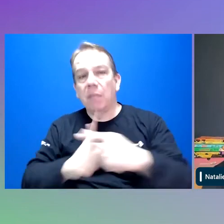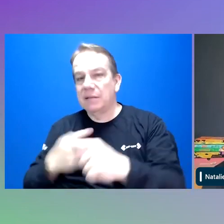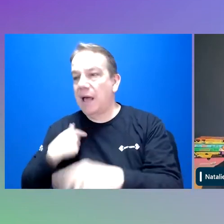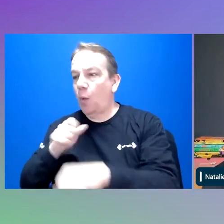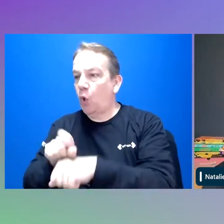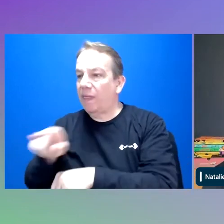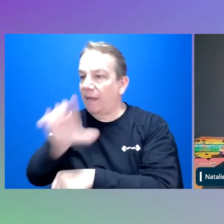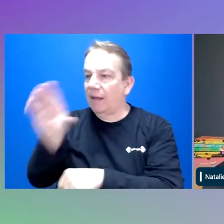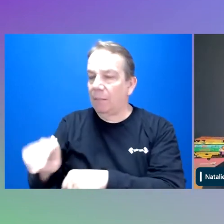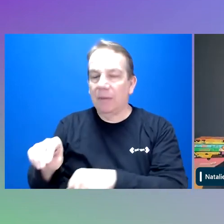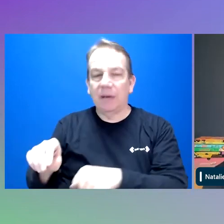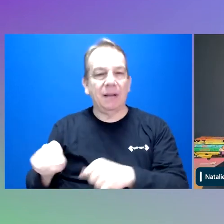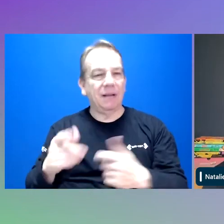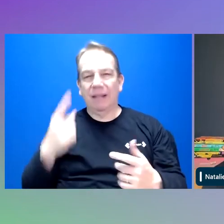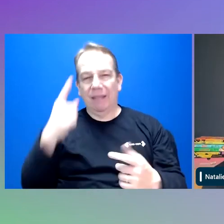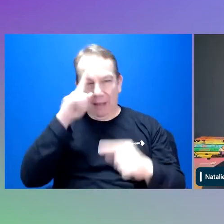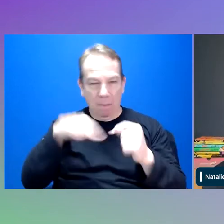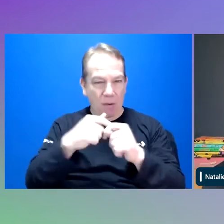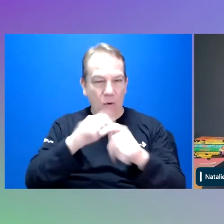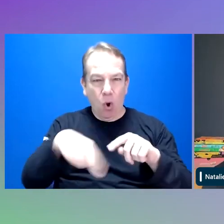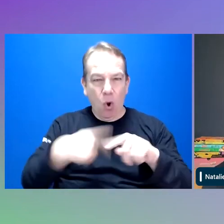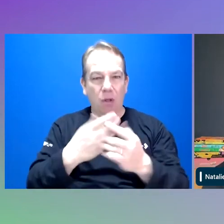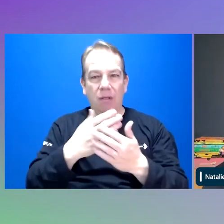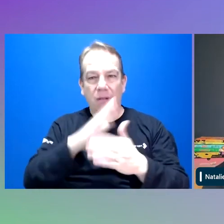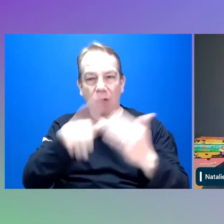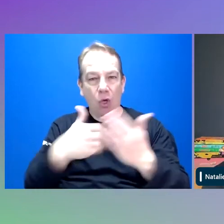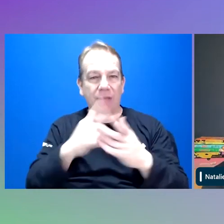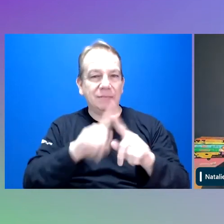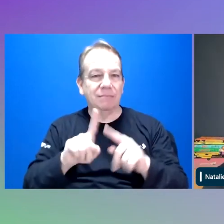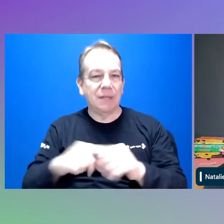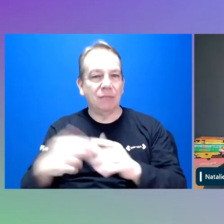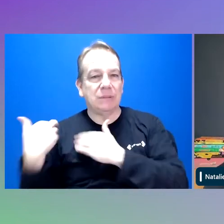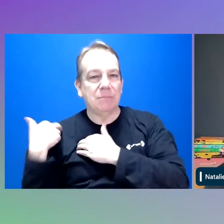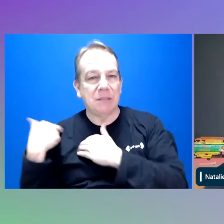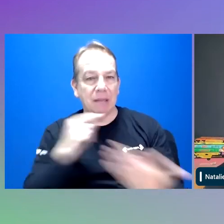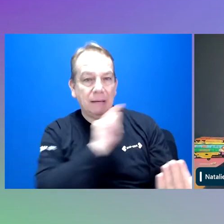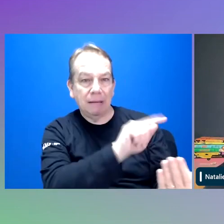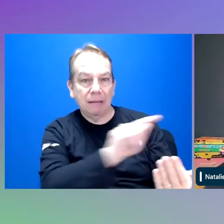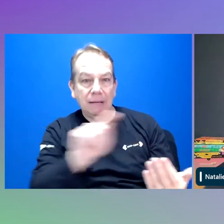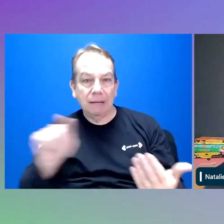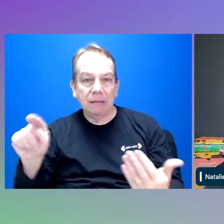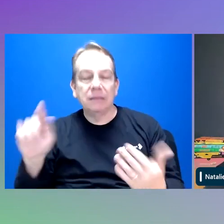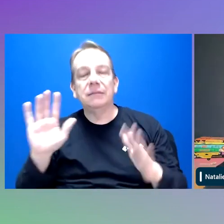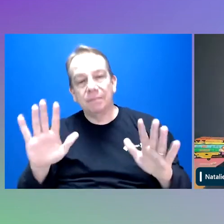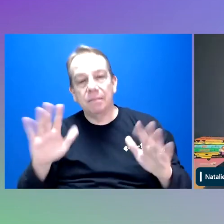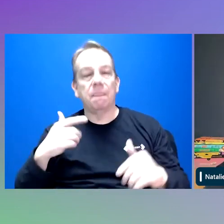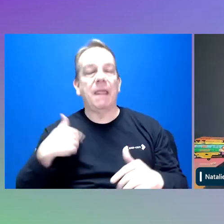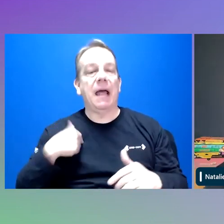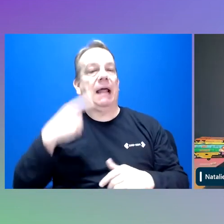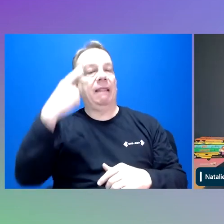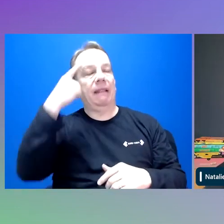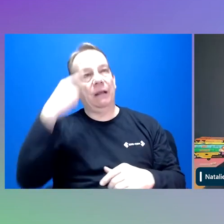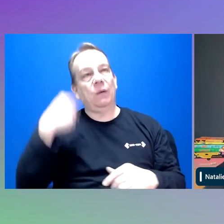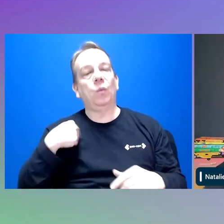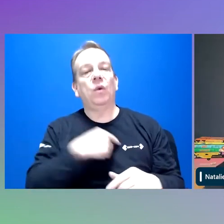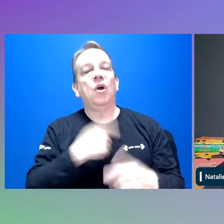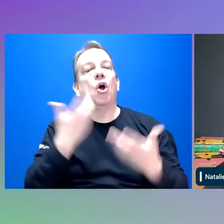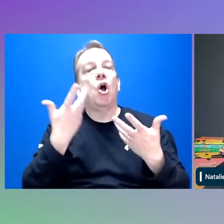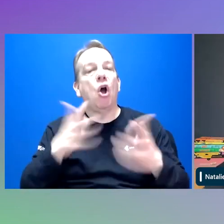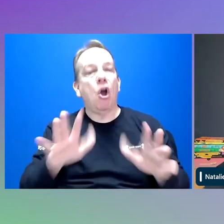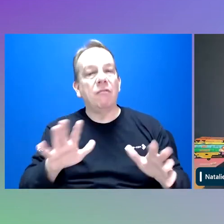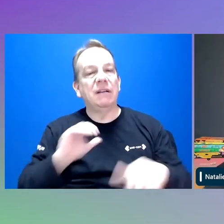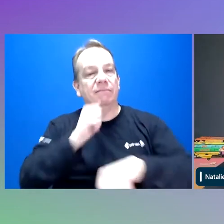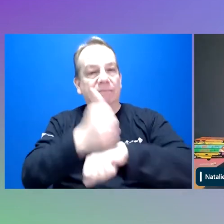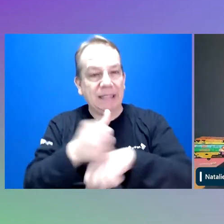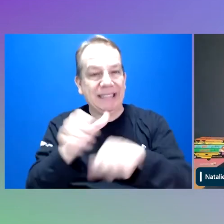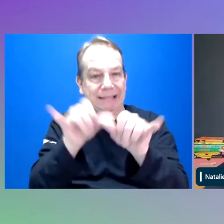responsibilities and all of that. I would say that we already had a bit of an established